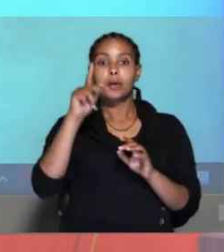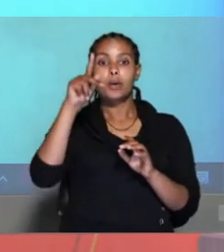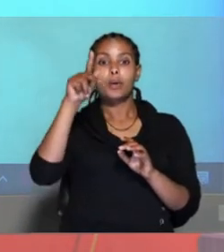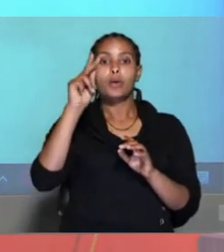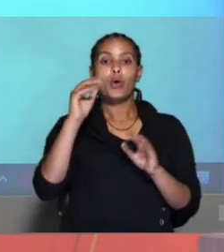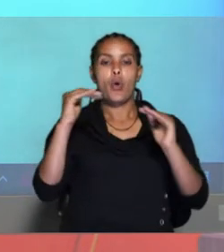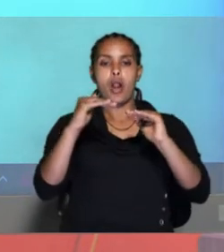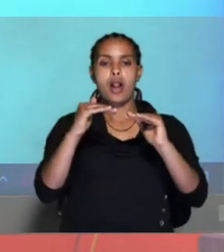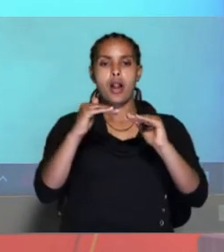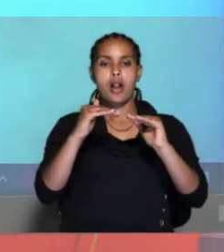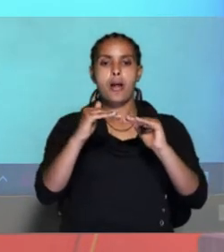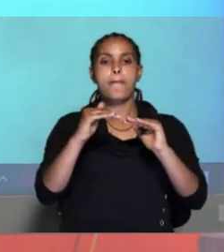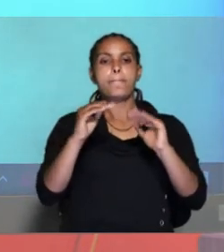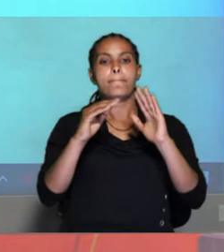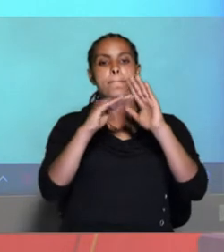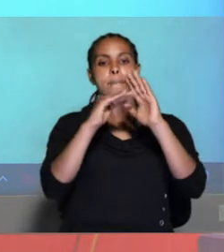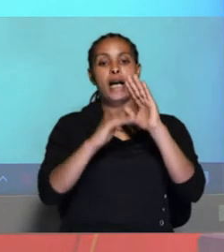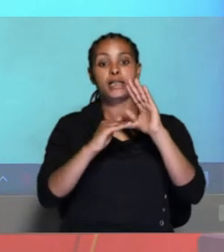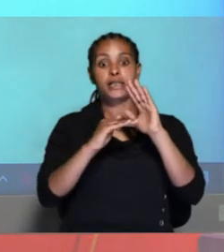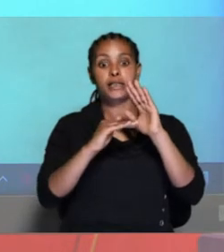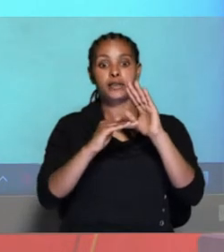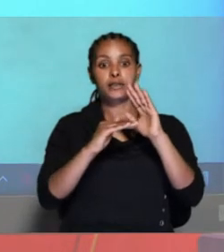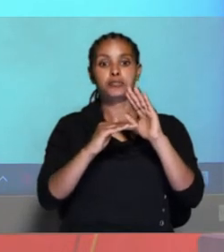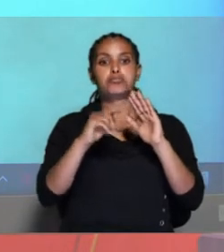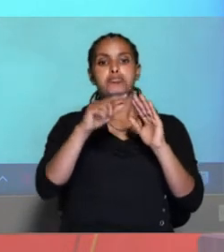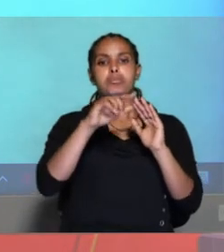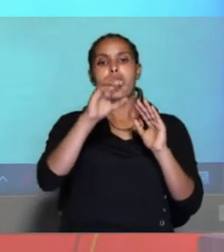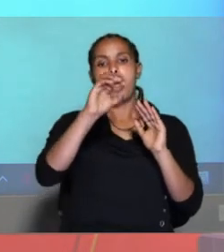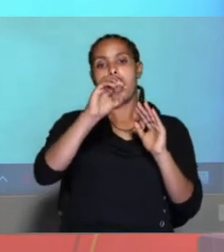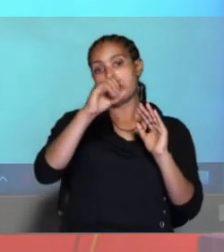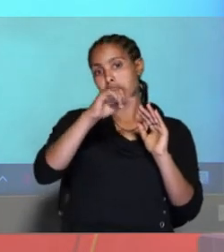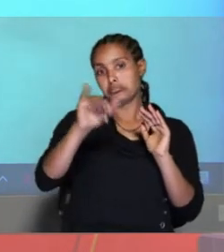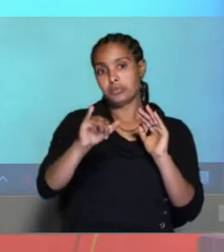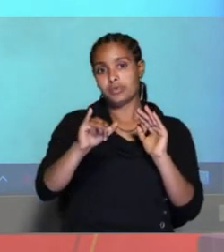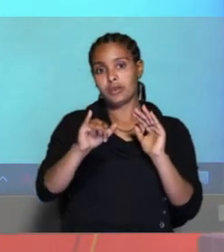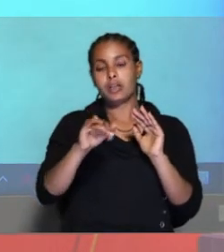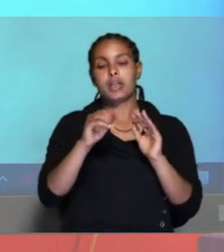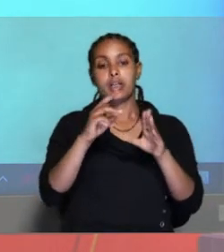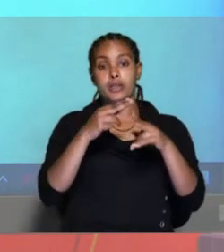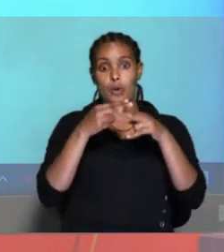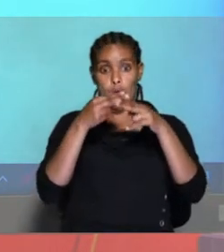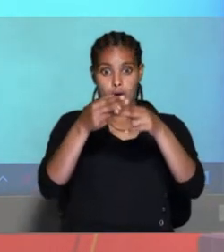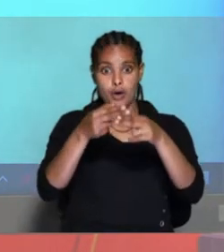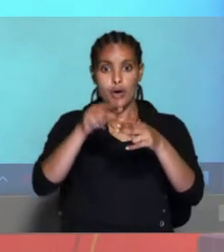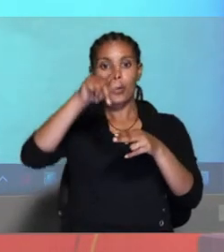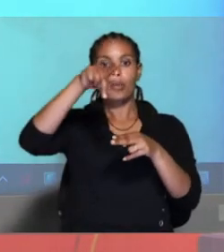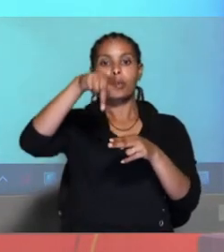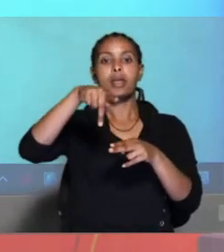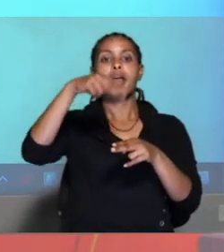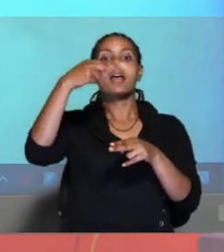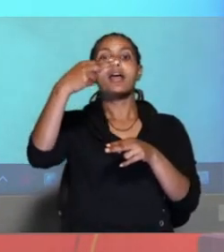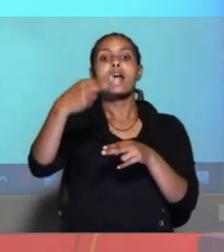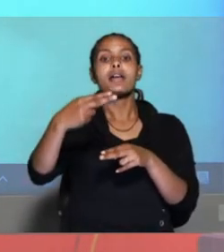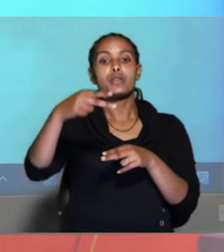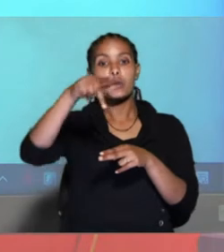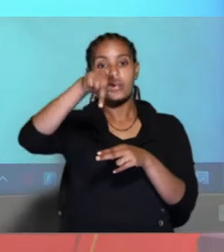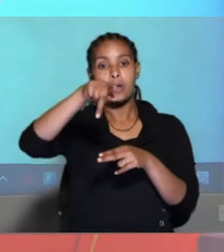pK water equal minus log hydronium ion concentration is known as